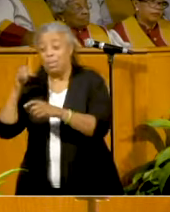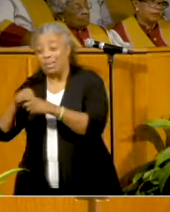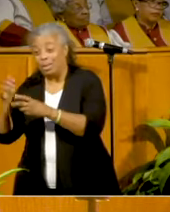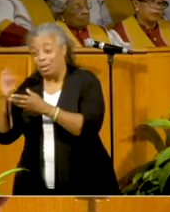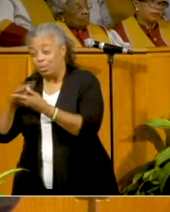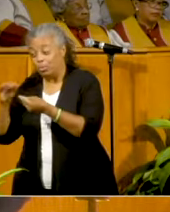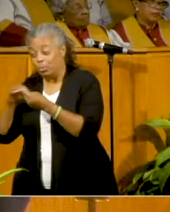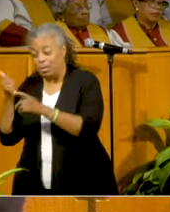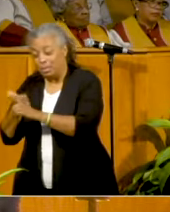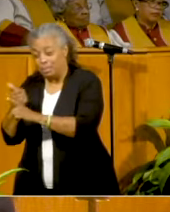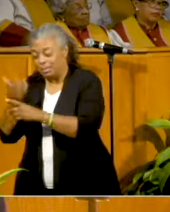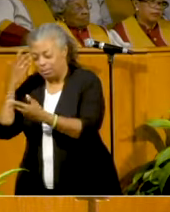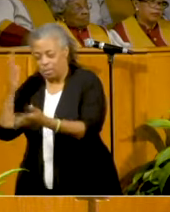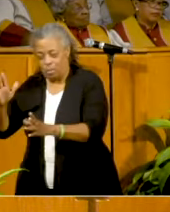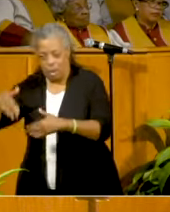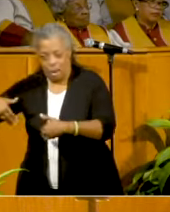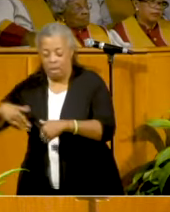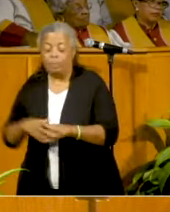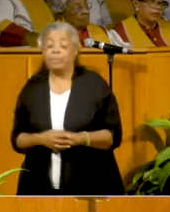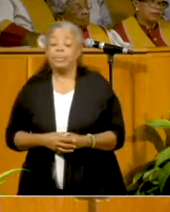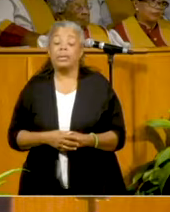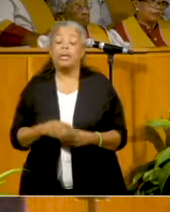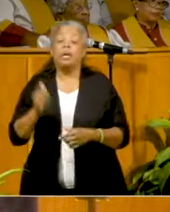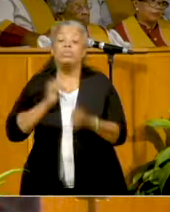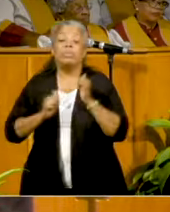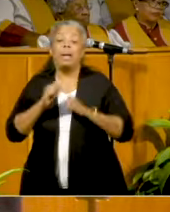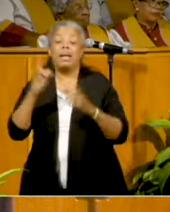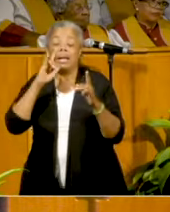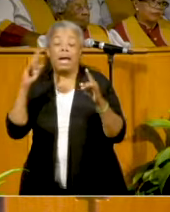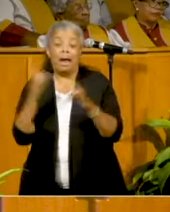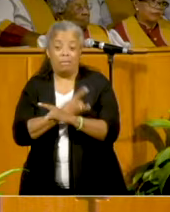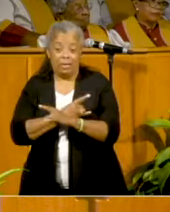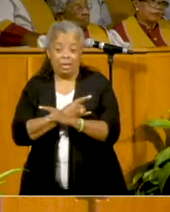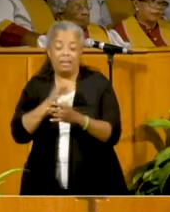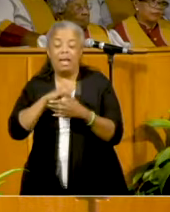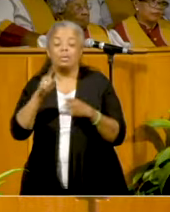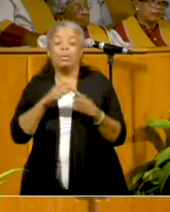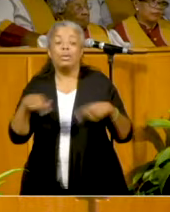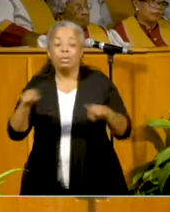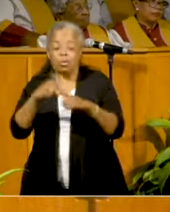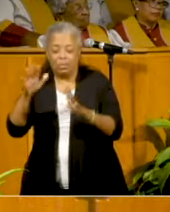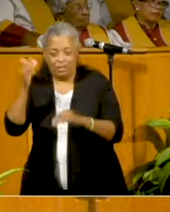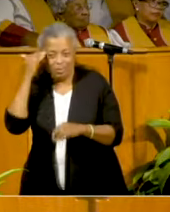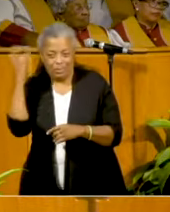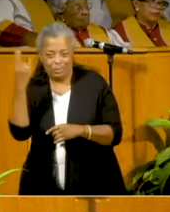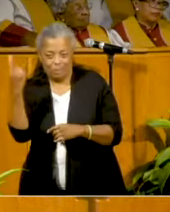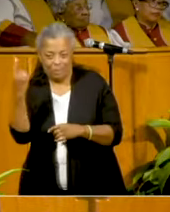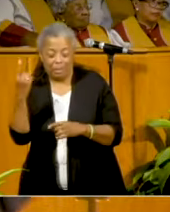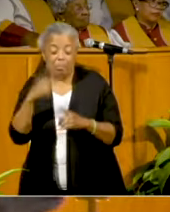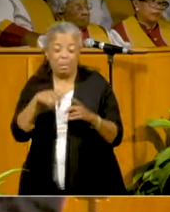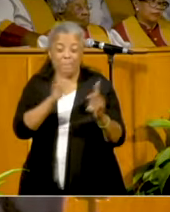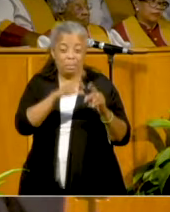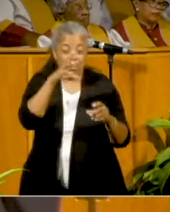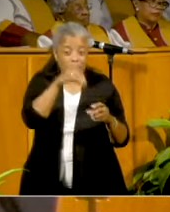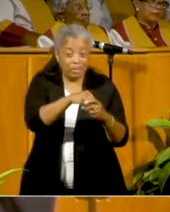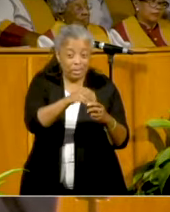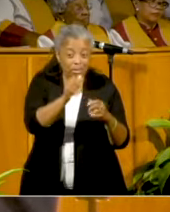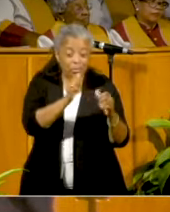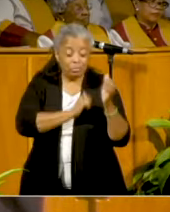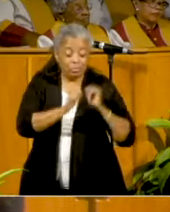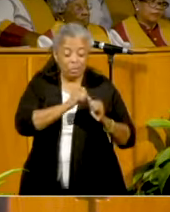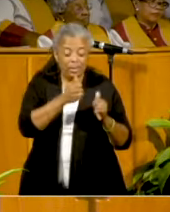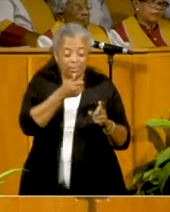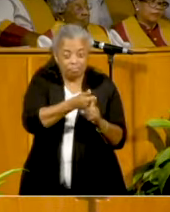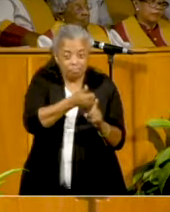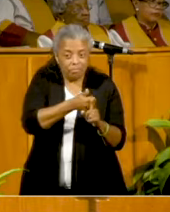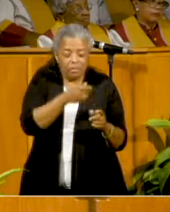story don't know. Dramatic irony is when you know something that the people in the story do not know. When